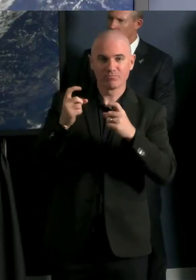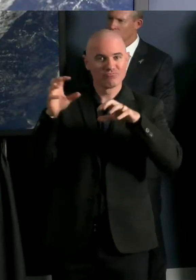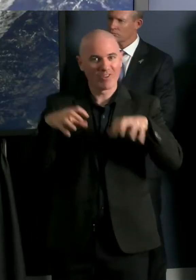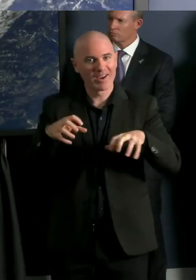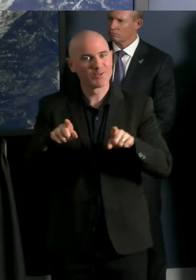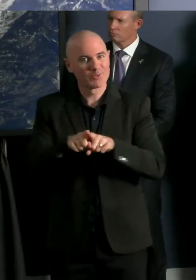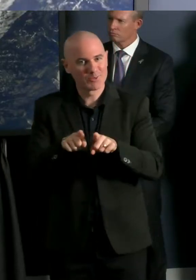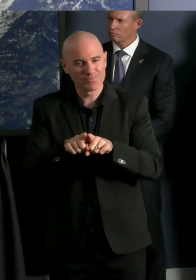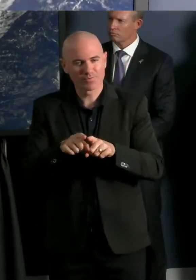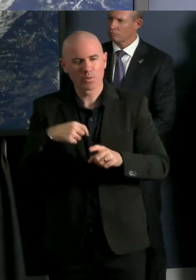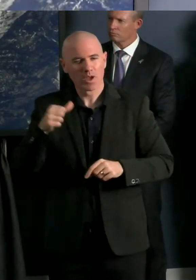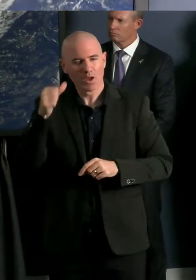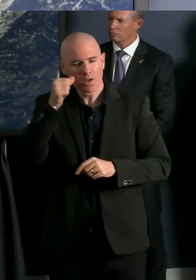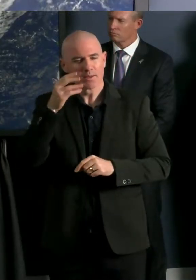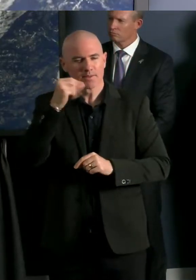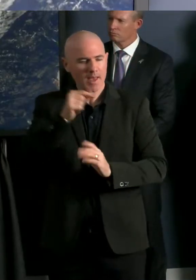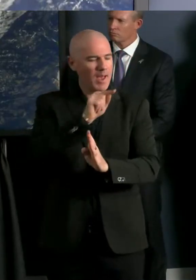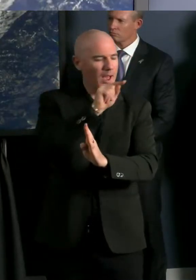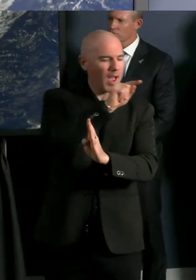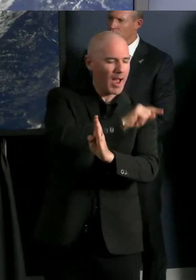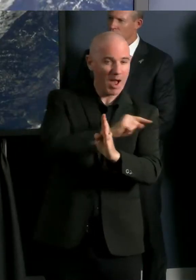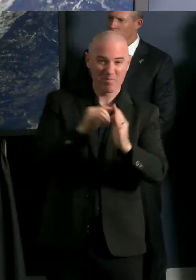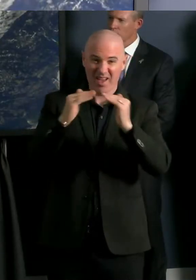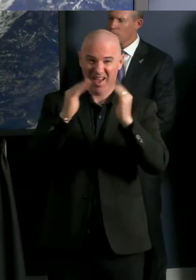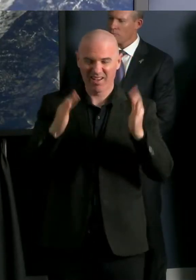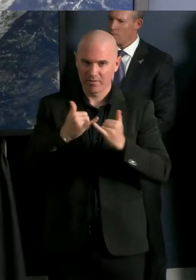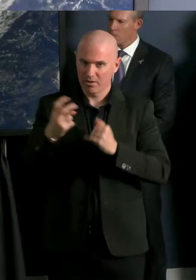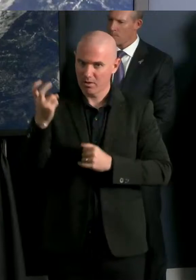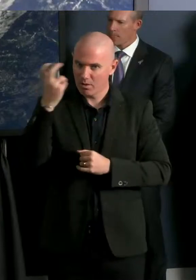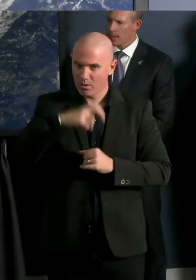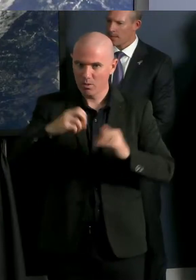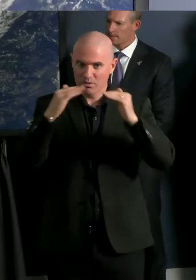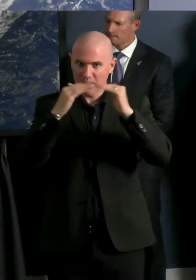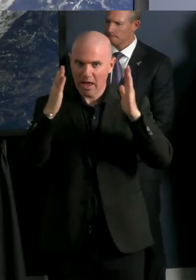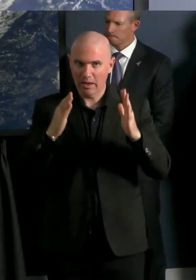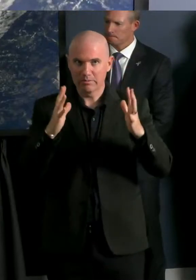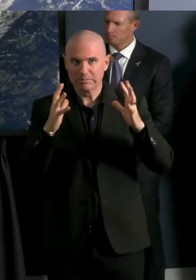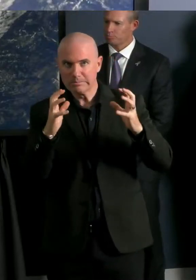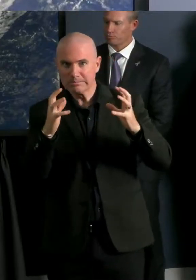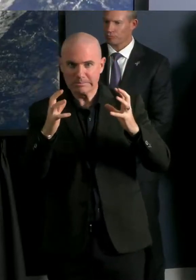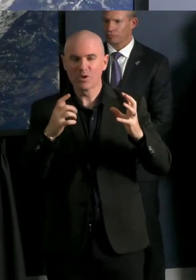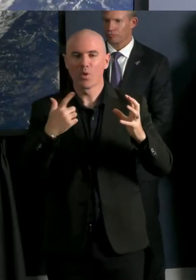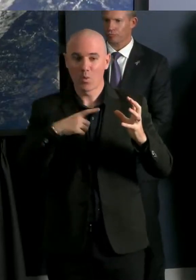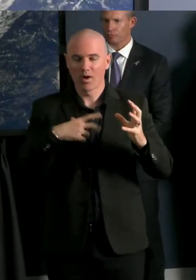know that we've got some older housing in those areas, and that's why we have those evacuation centres available.